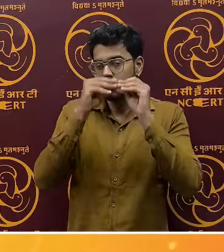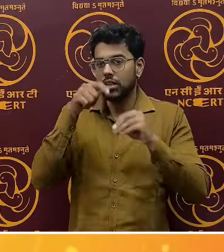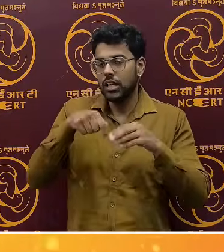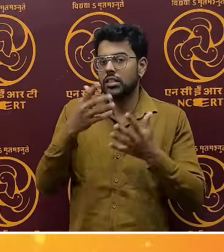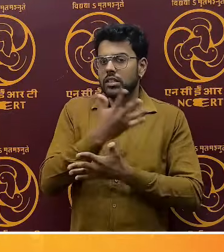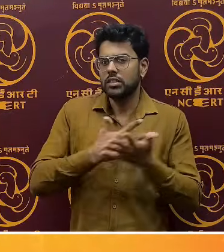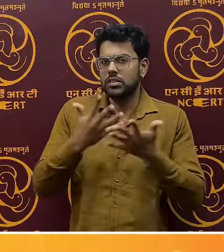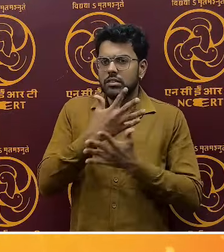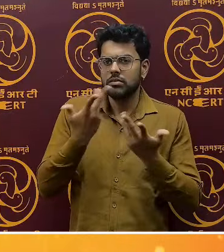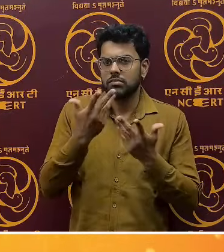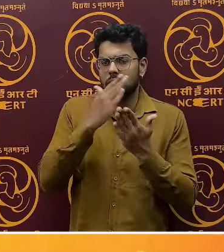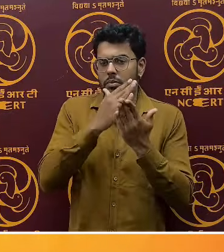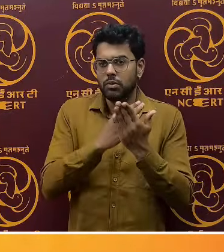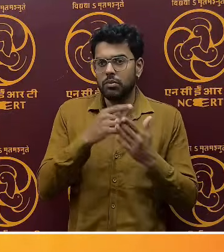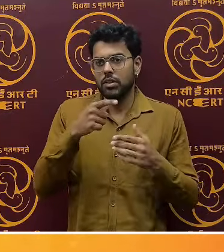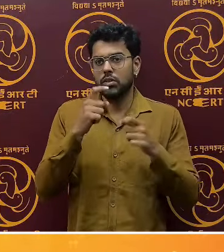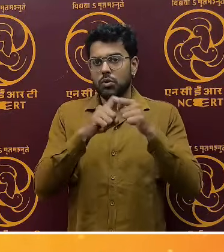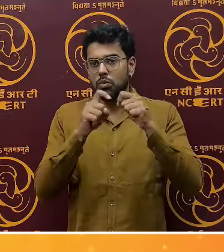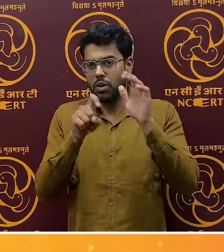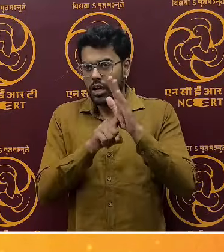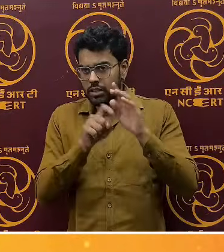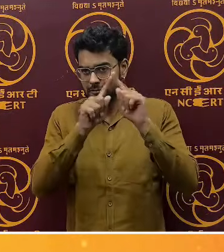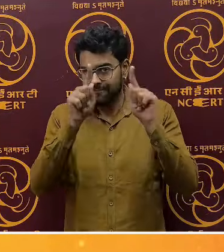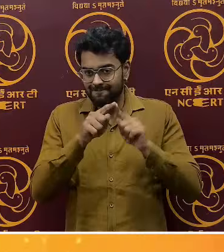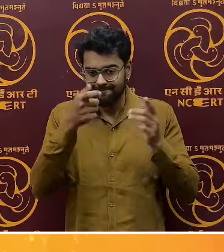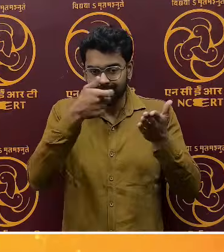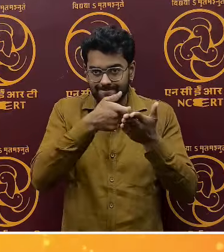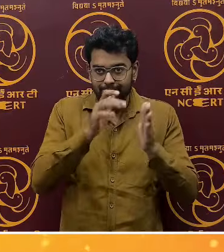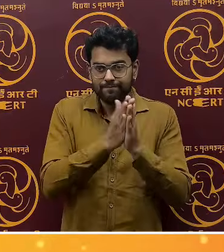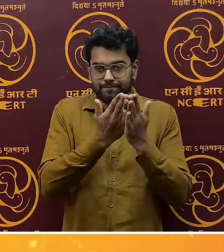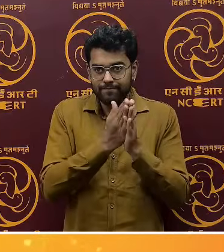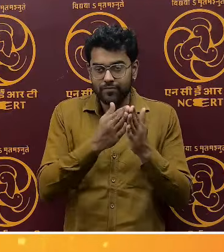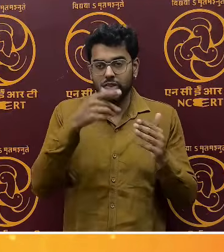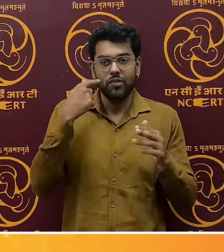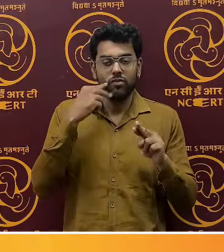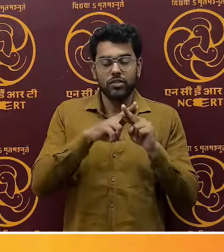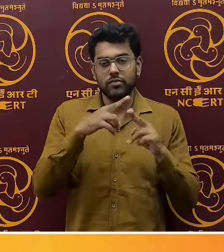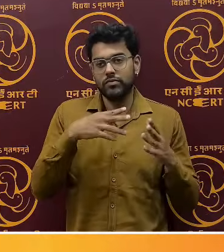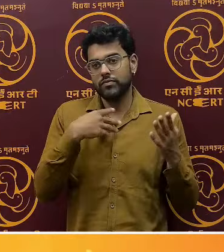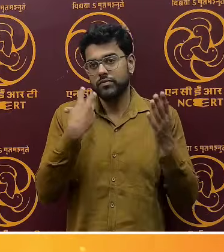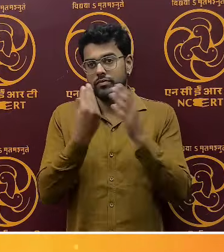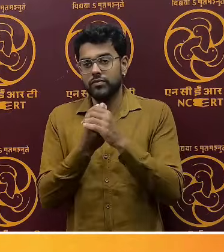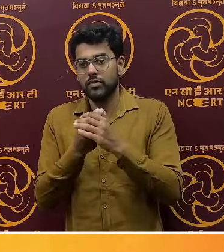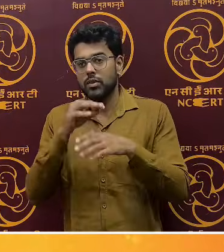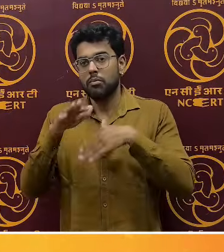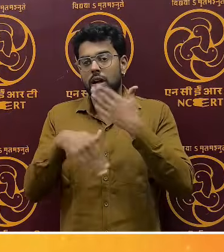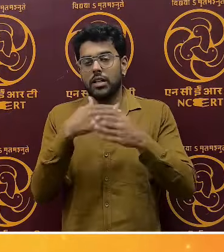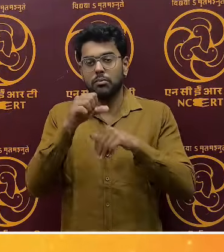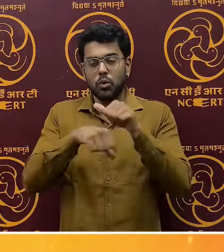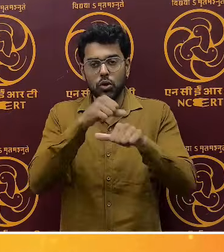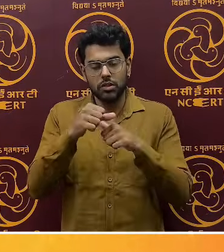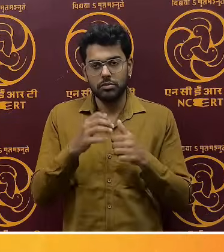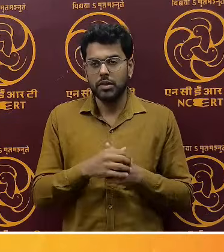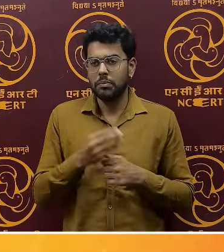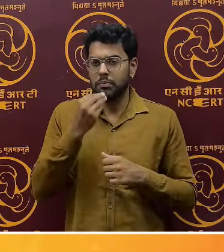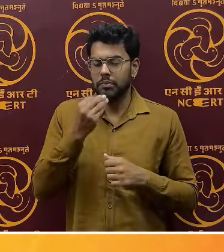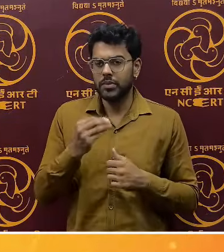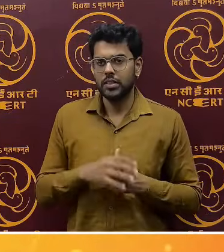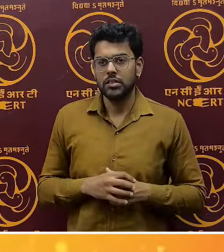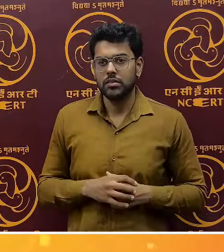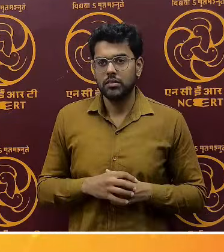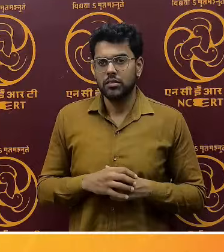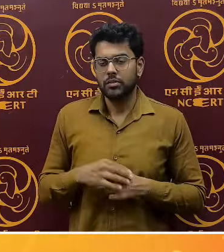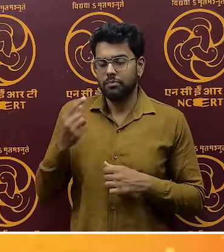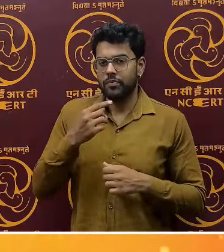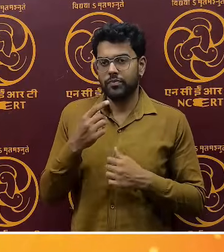today's session, that the QR code, and to scan the QR code we reach to the simulation. So I just want